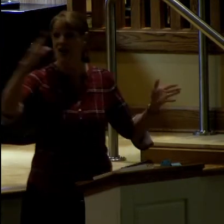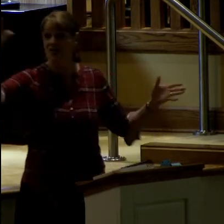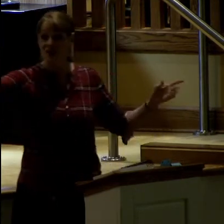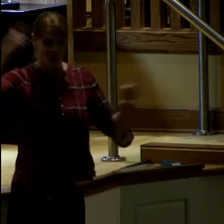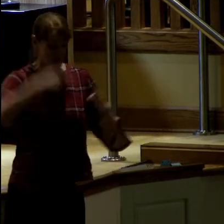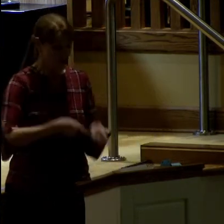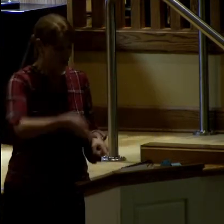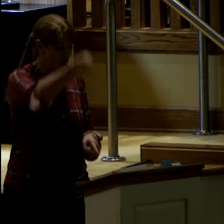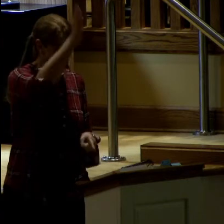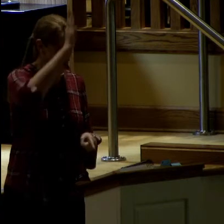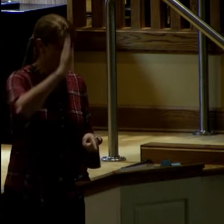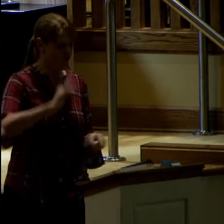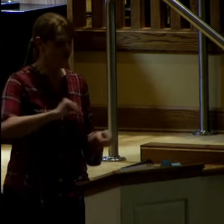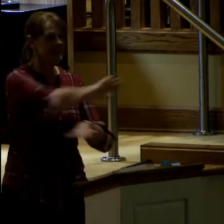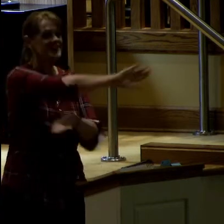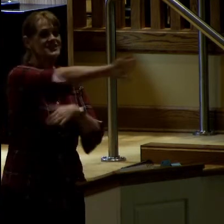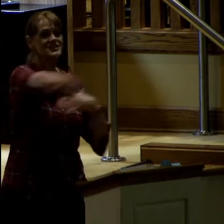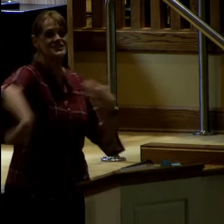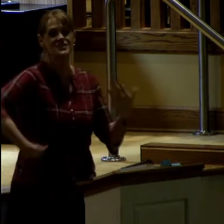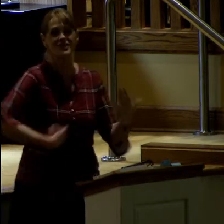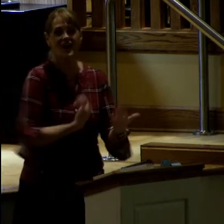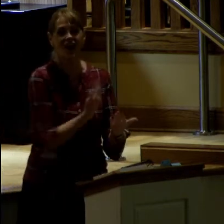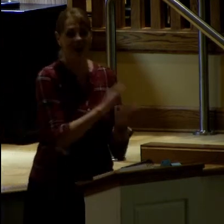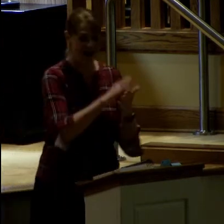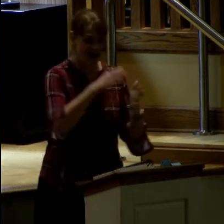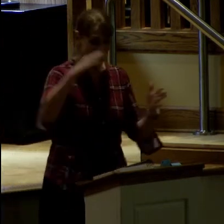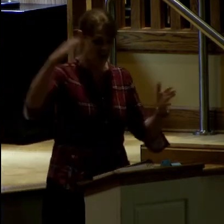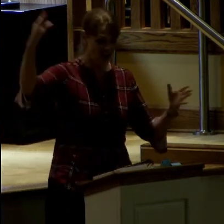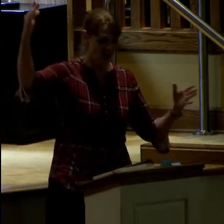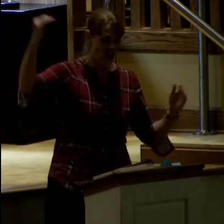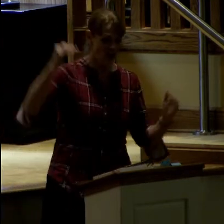above. Glory.